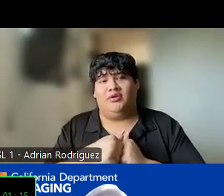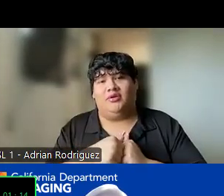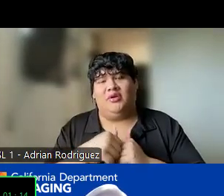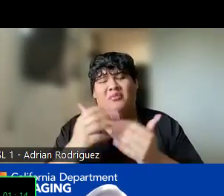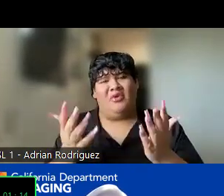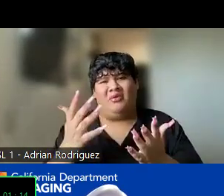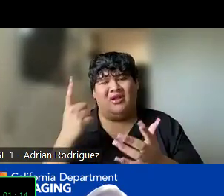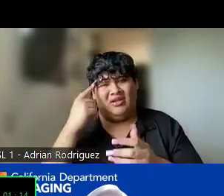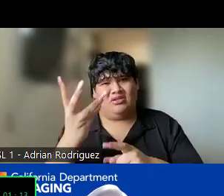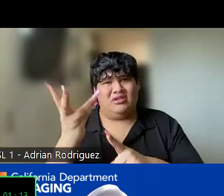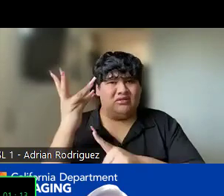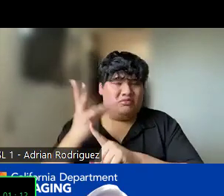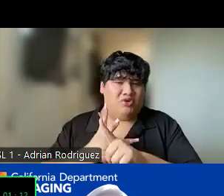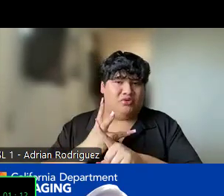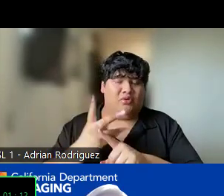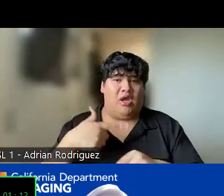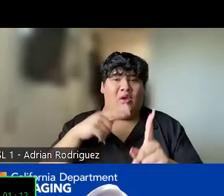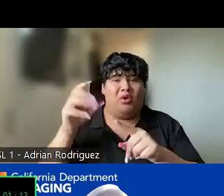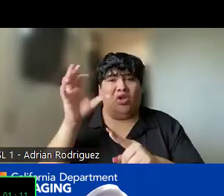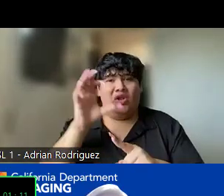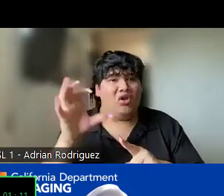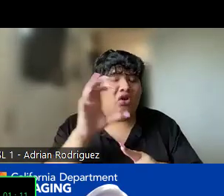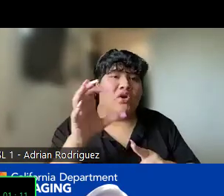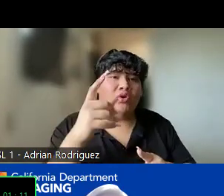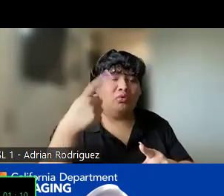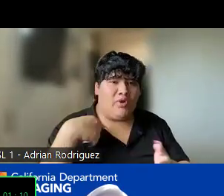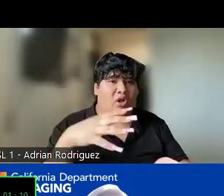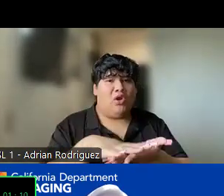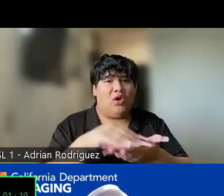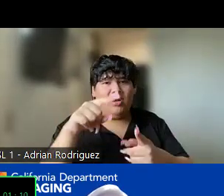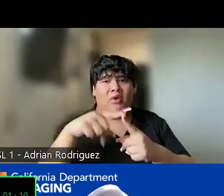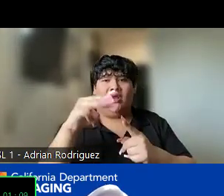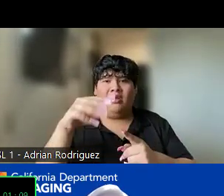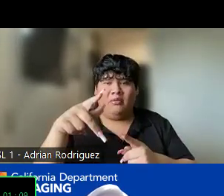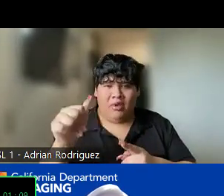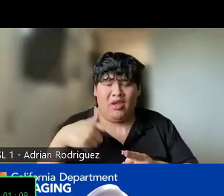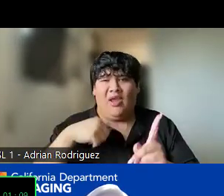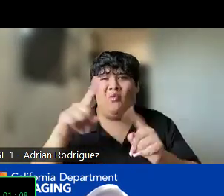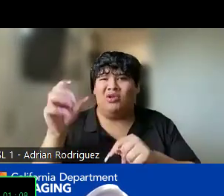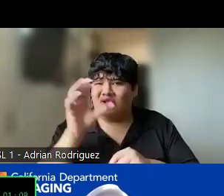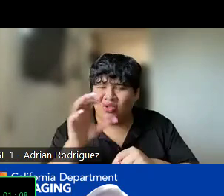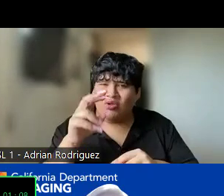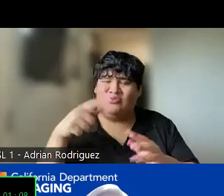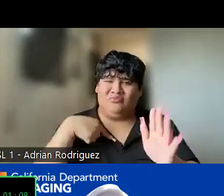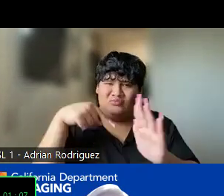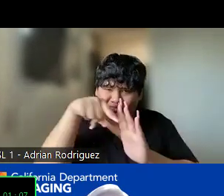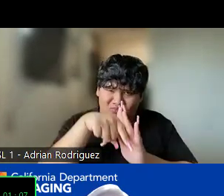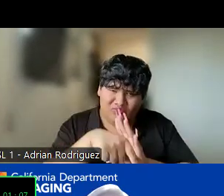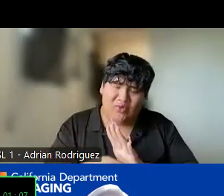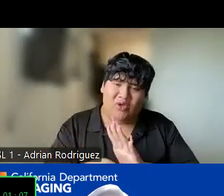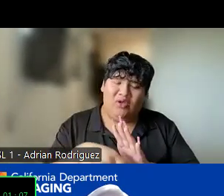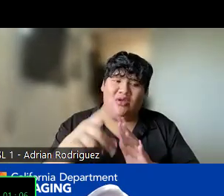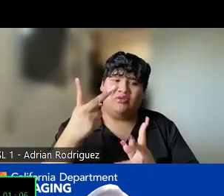probably about 6 months ago, I went looking because I learned about the MPA, and I went looking into it to